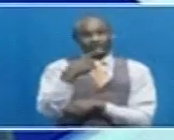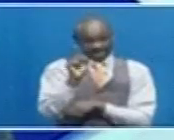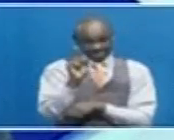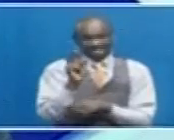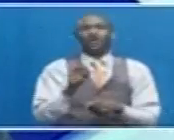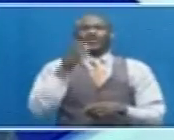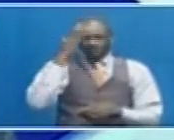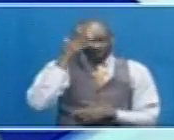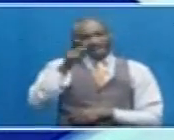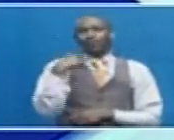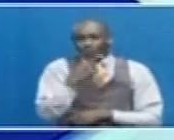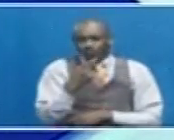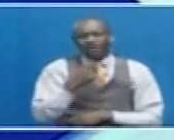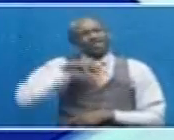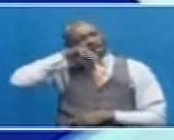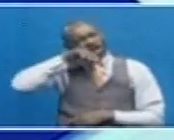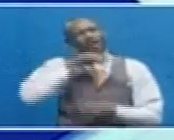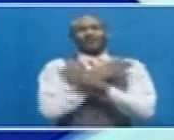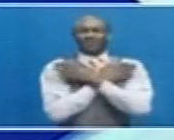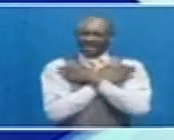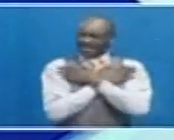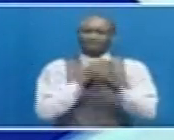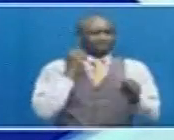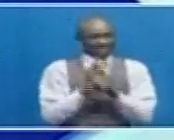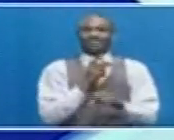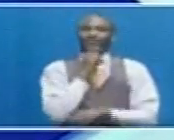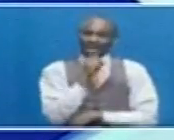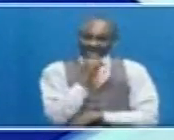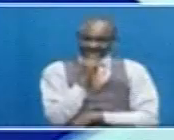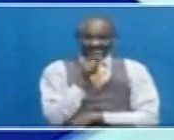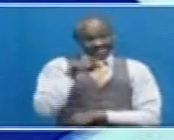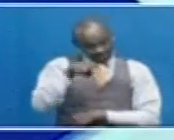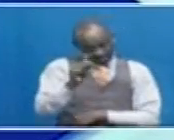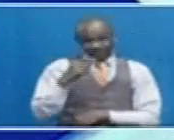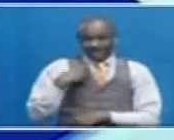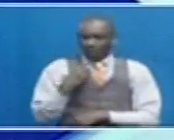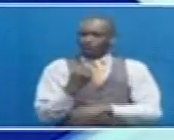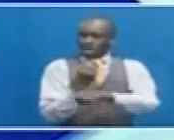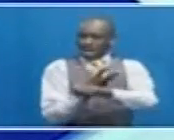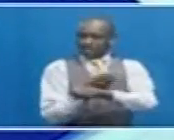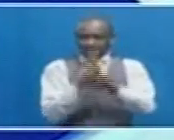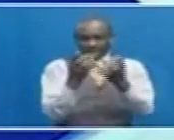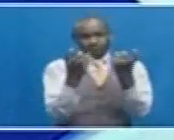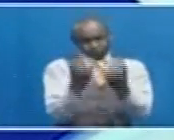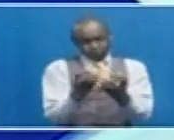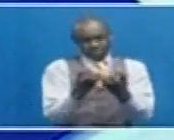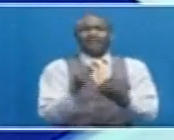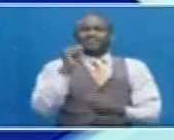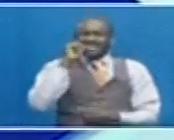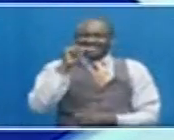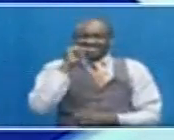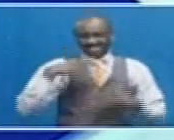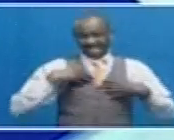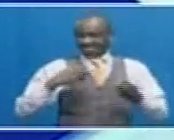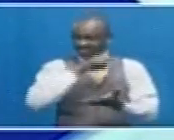They are known as man's best friend, but dogs could soon be man's greatest ally in the fight against prostate cancer. Britain's National Health